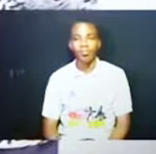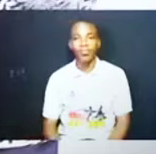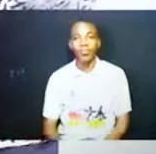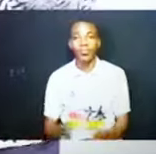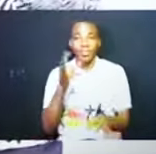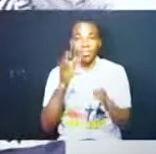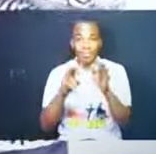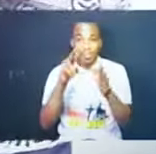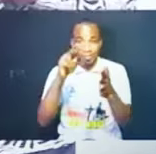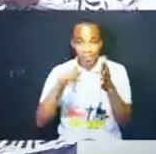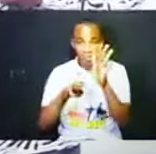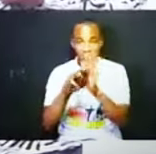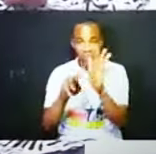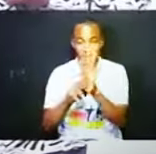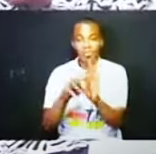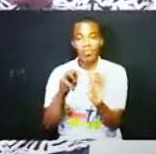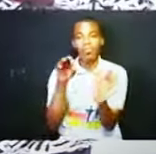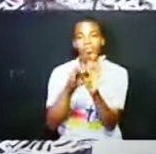chapter